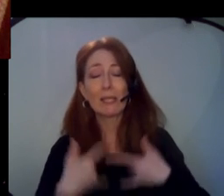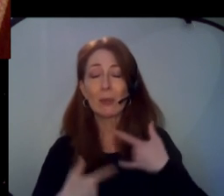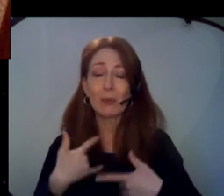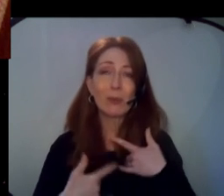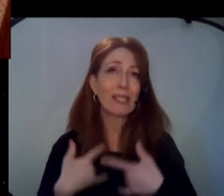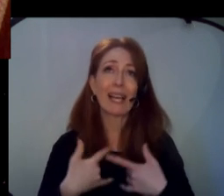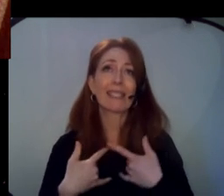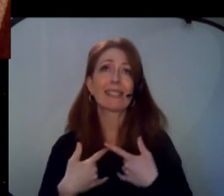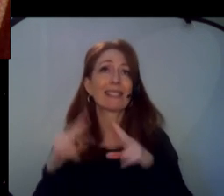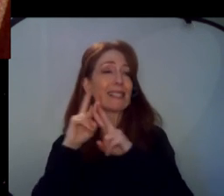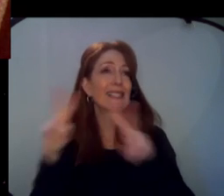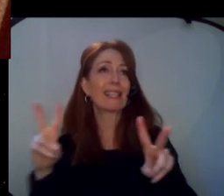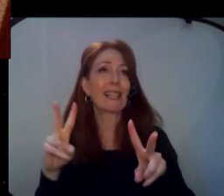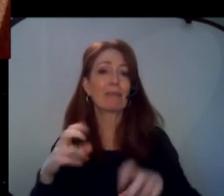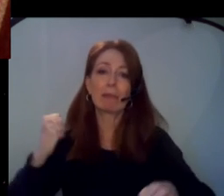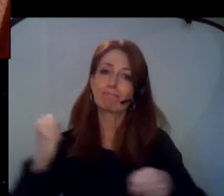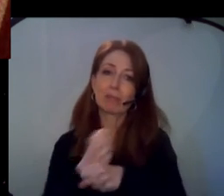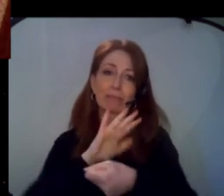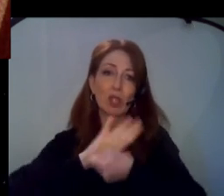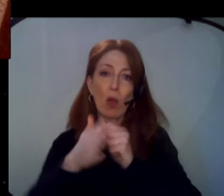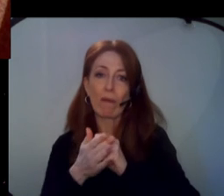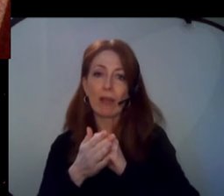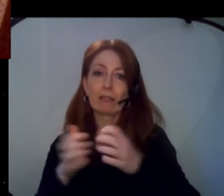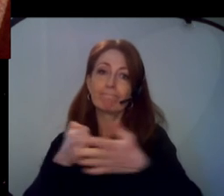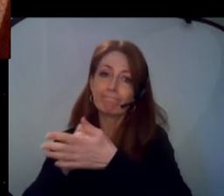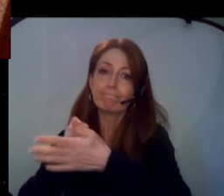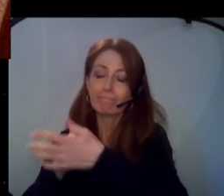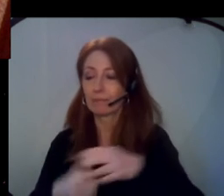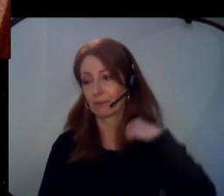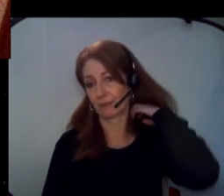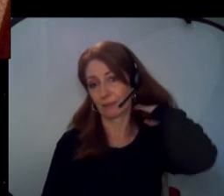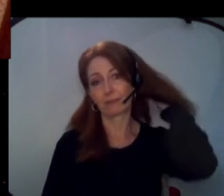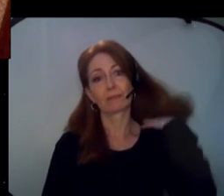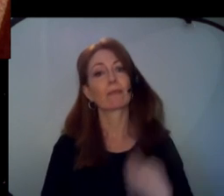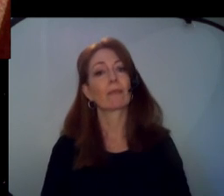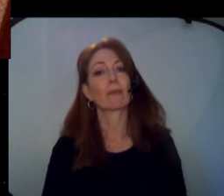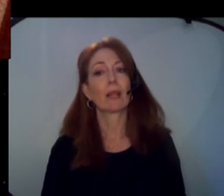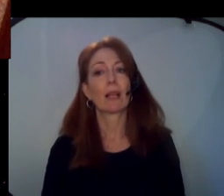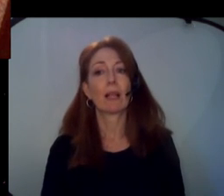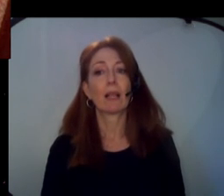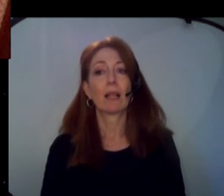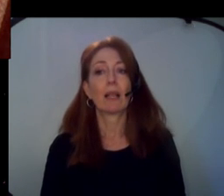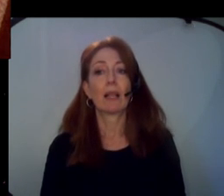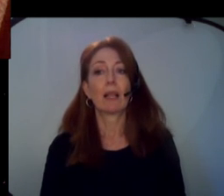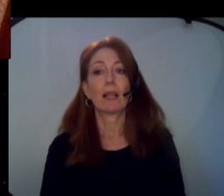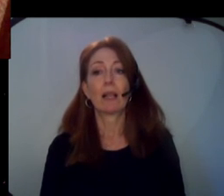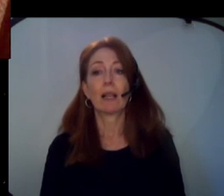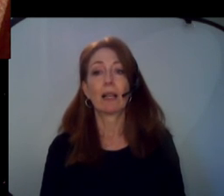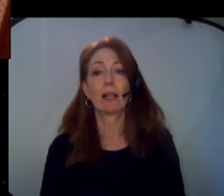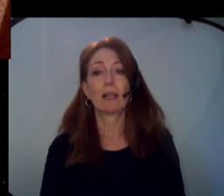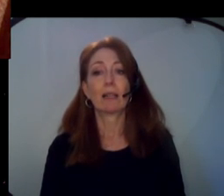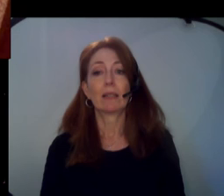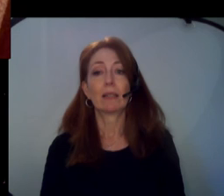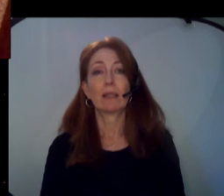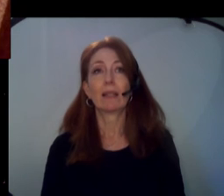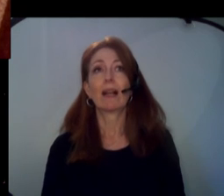and this cursed pandemic got in the way, and I'm afraid to say that I wouldn't have been able to go around. I wouldn't have been able to make that